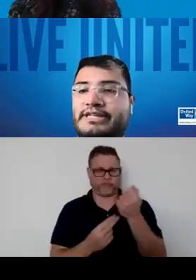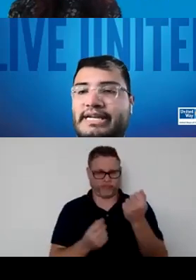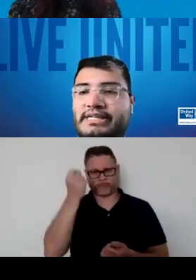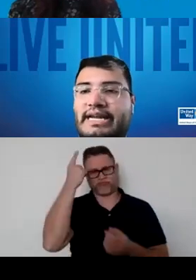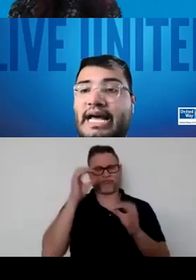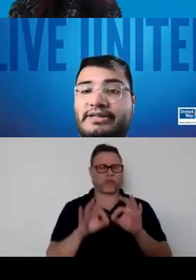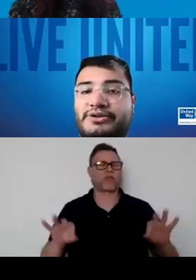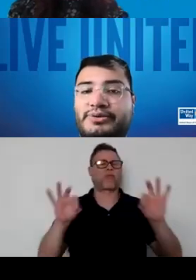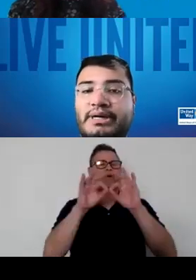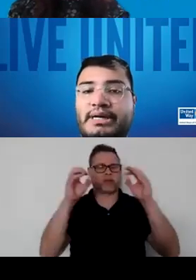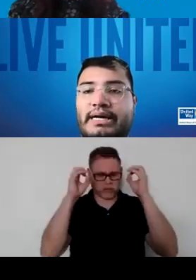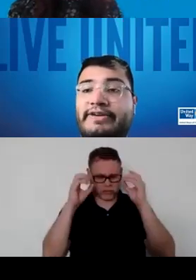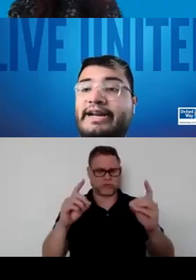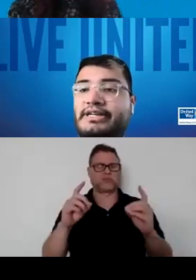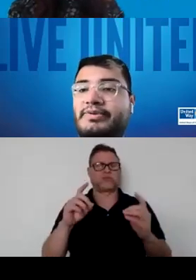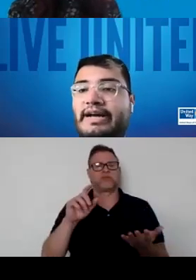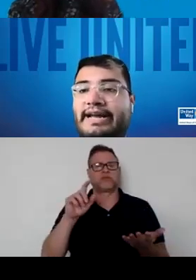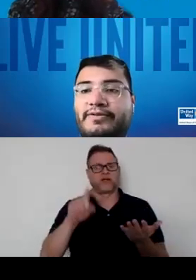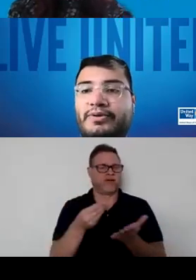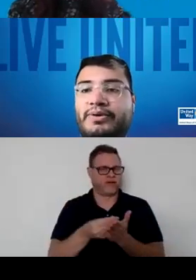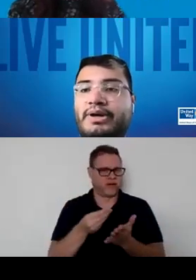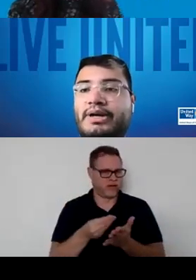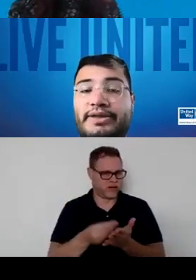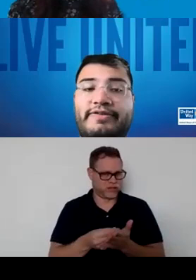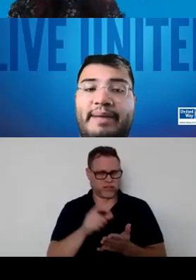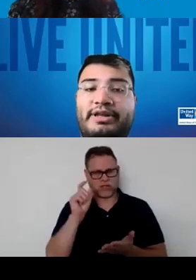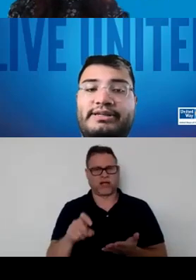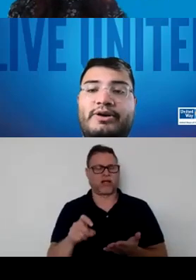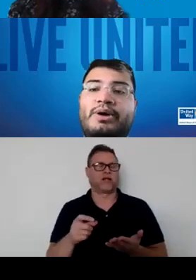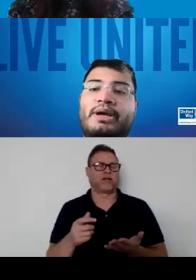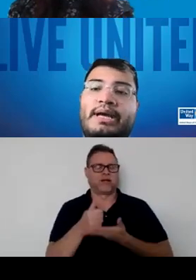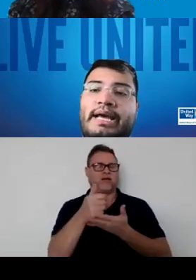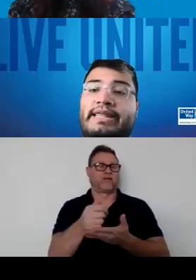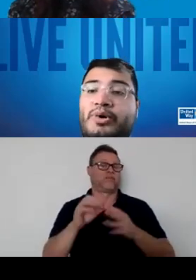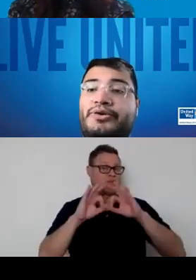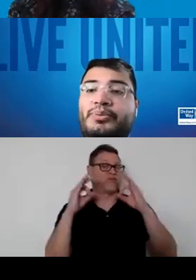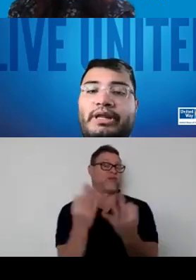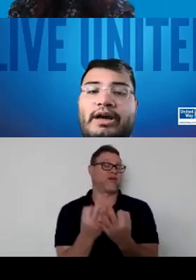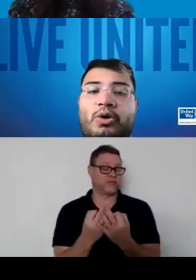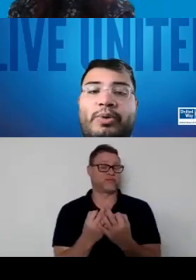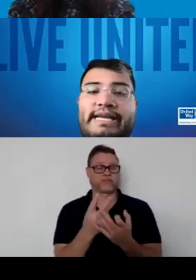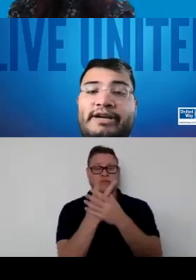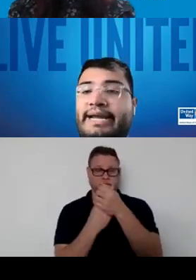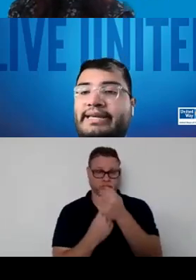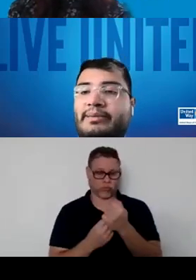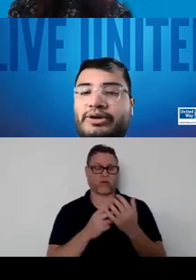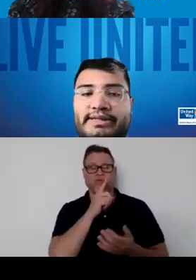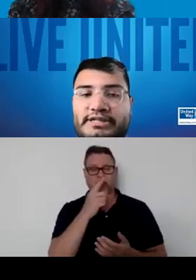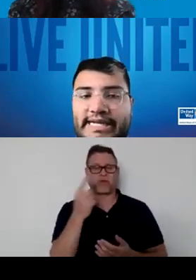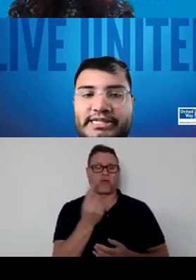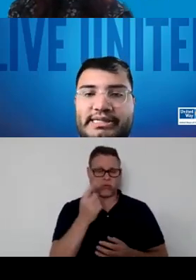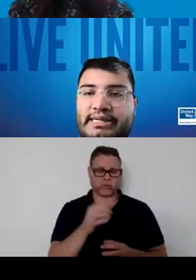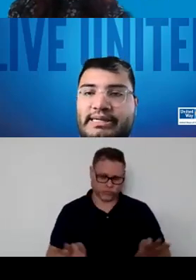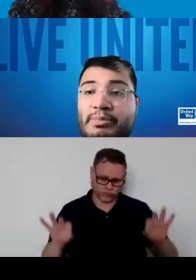importance of education, they had to financially provide for their family. So they both really always ingrained the importance